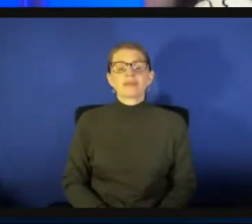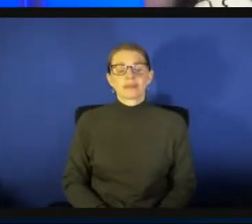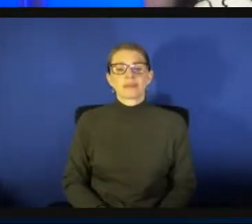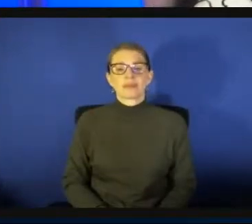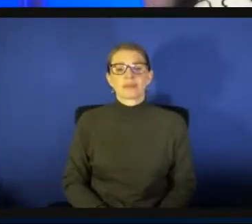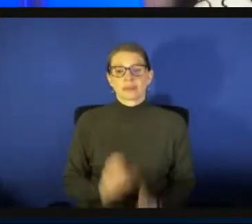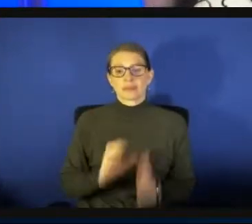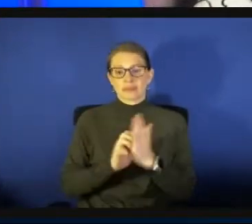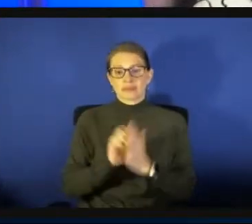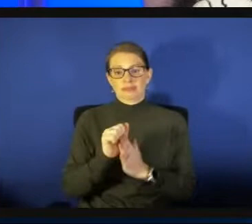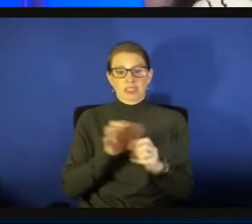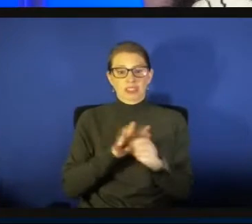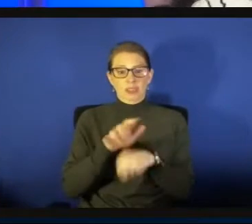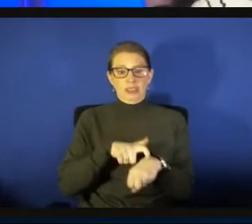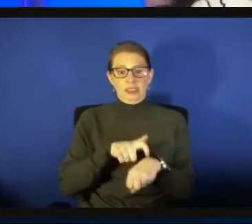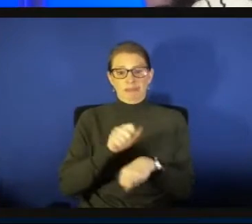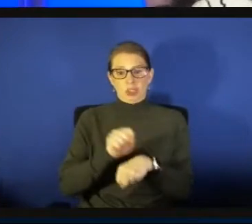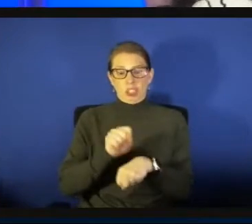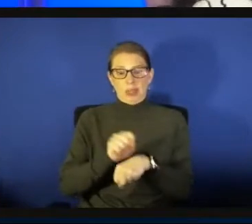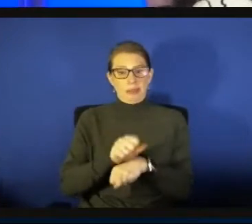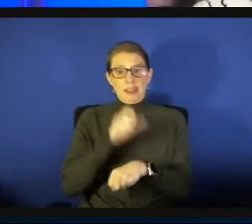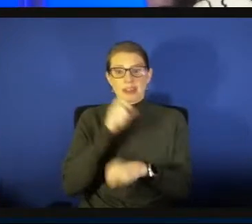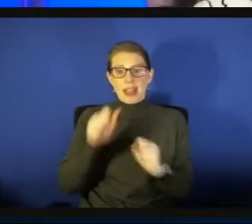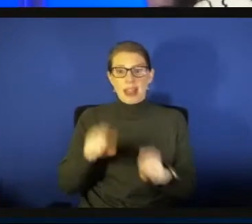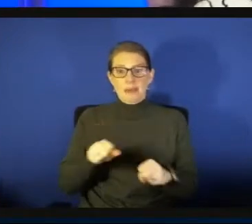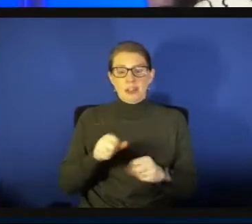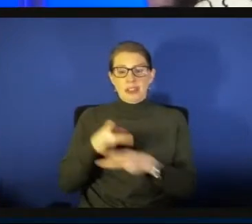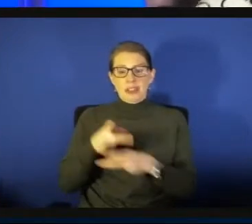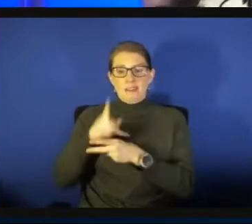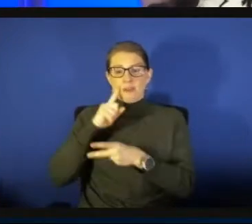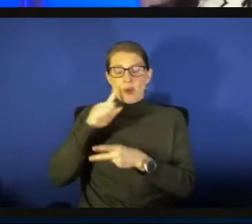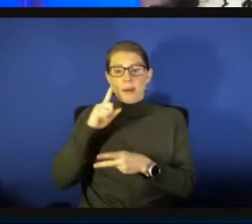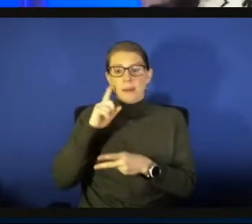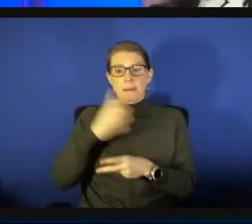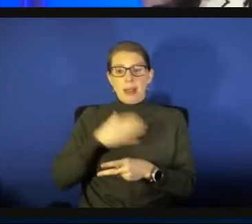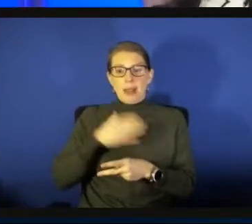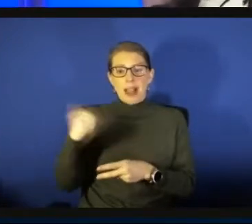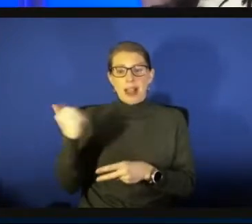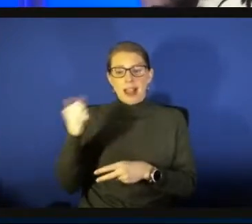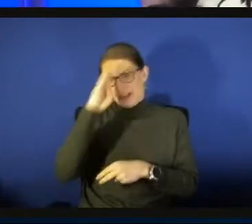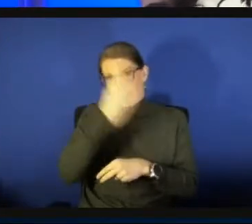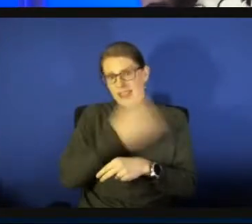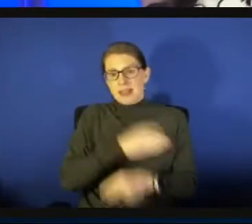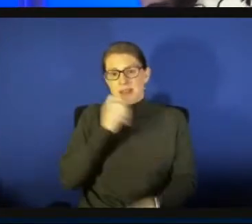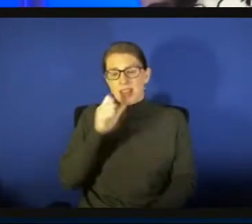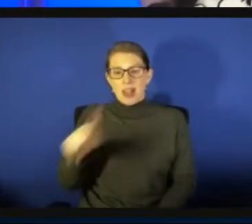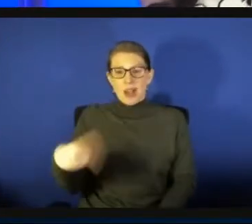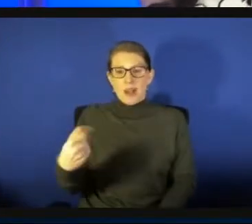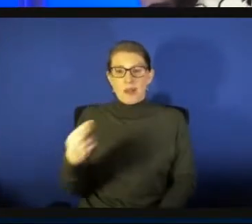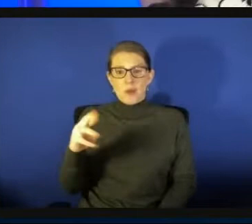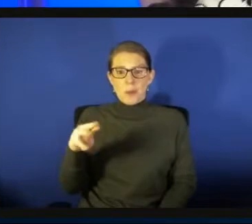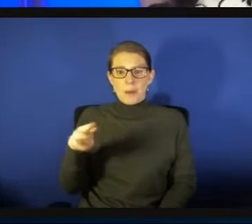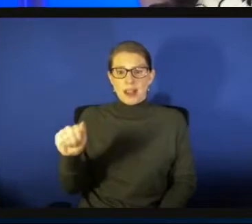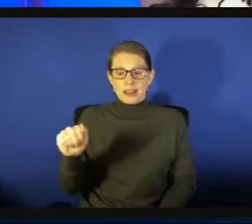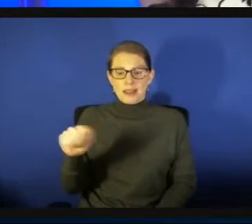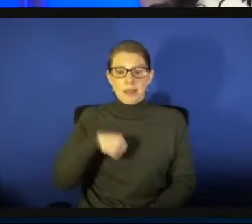Cancer is a full-time job, so I wasn't able to care for my other son. I'm not just Roma's mom. My other son is Alex,